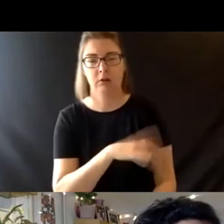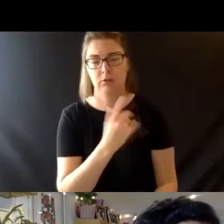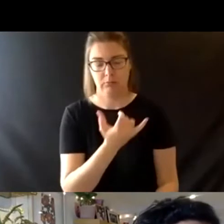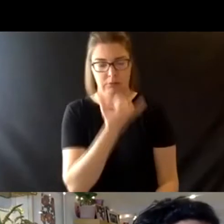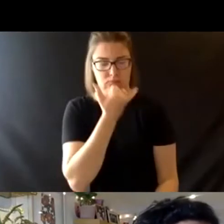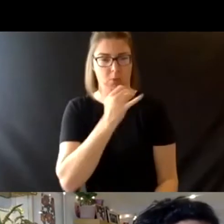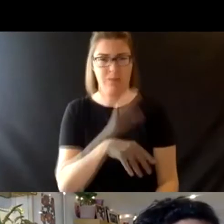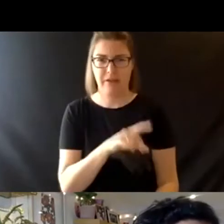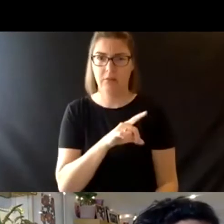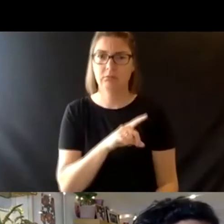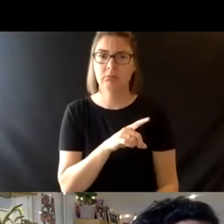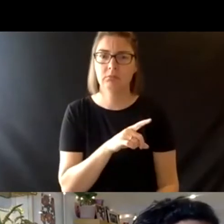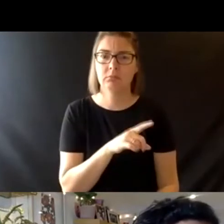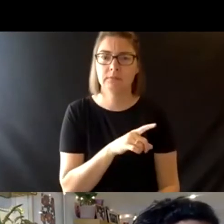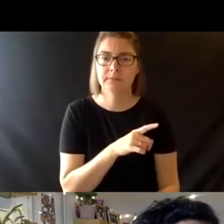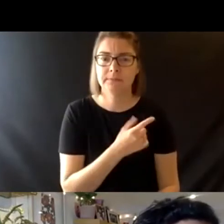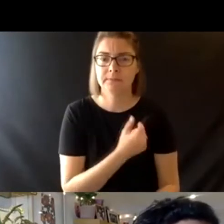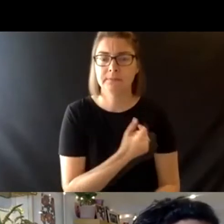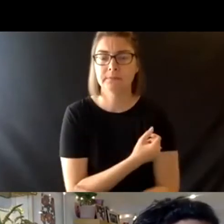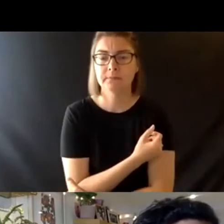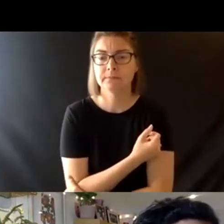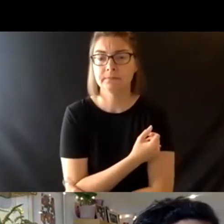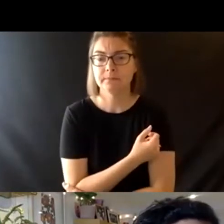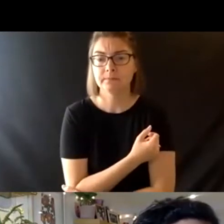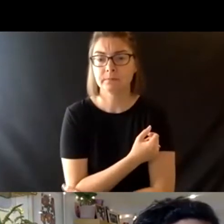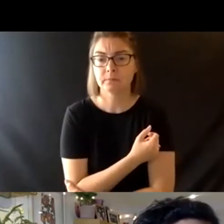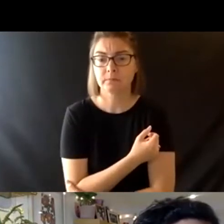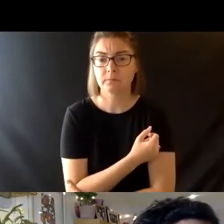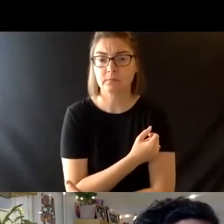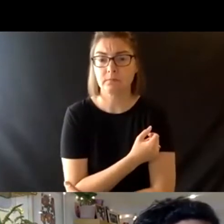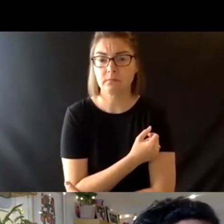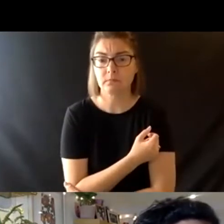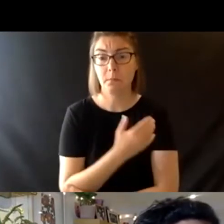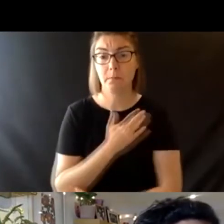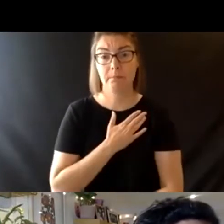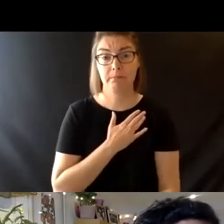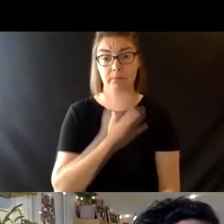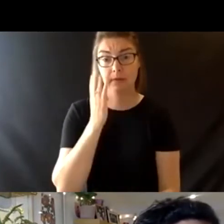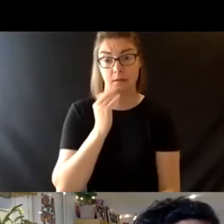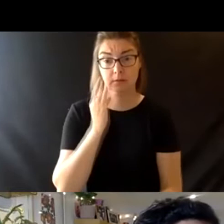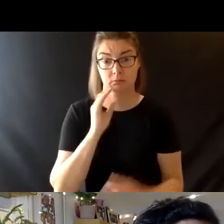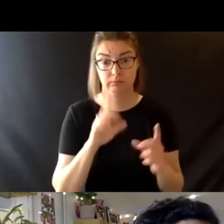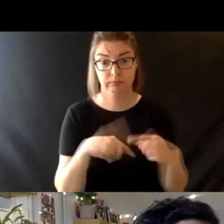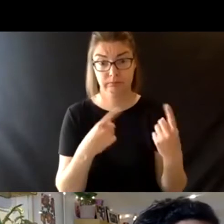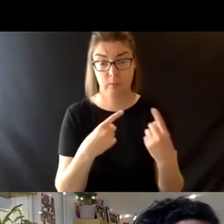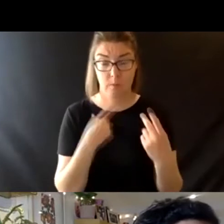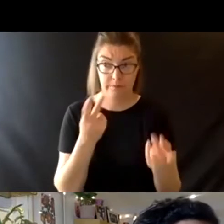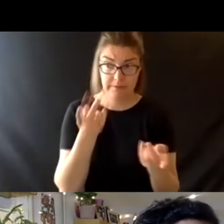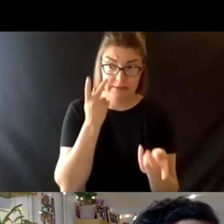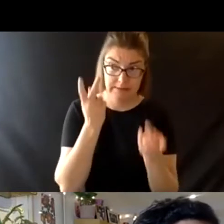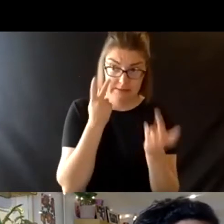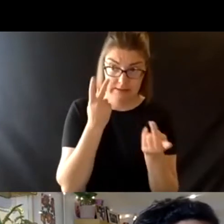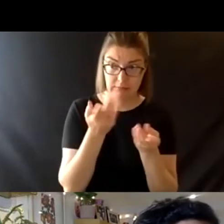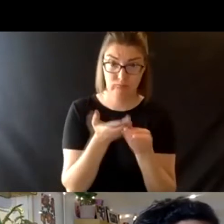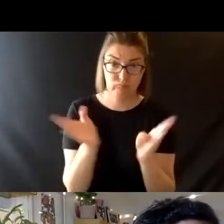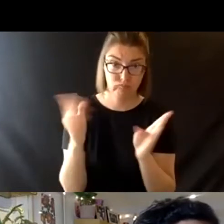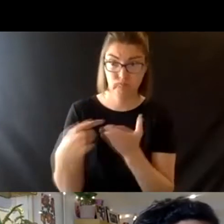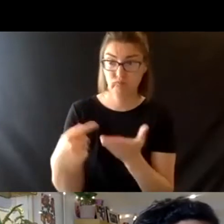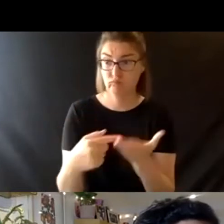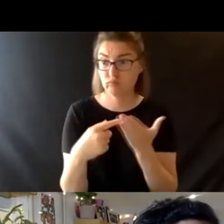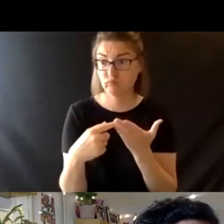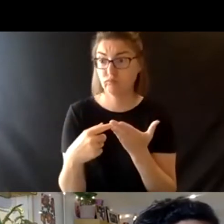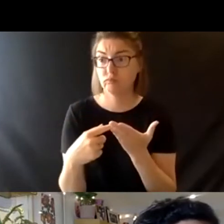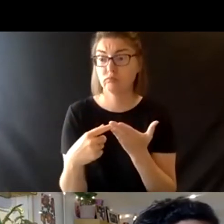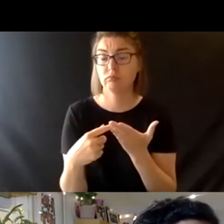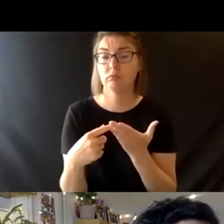that. And so I think, at least in my experience, what I've seen in mainstream conversations and contemporary